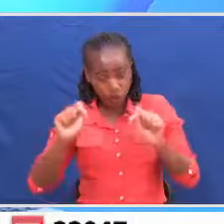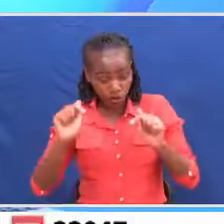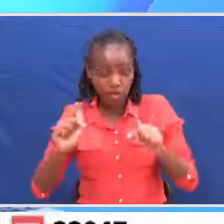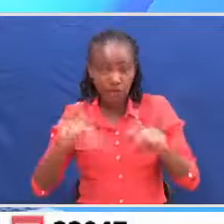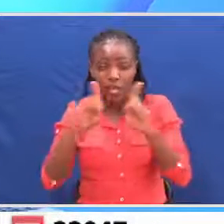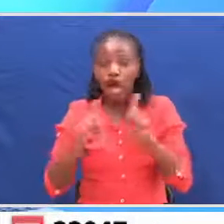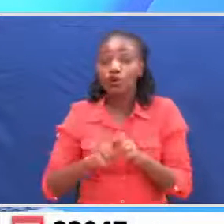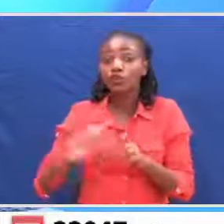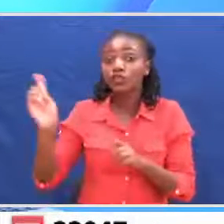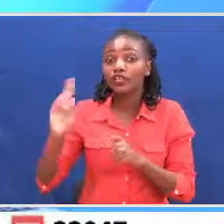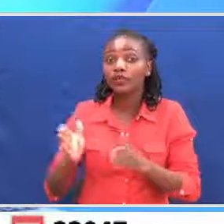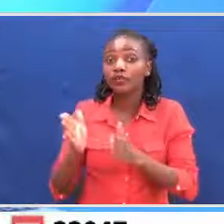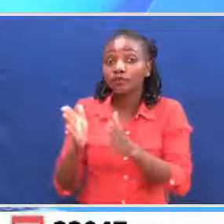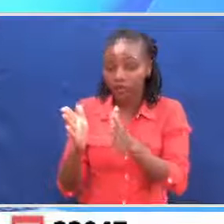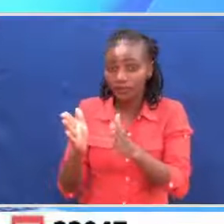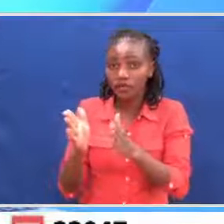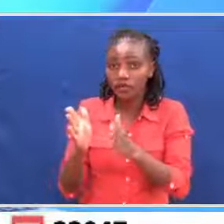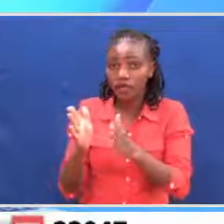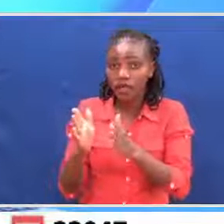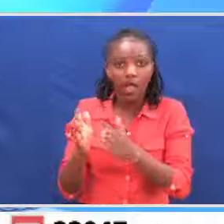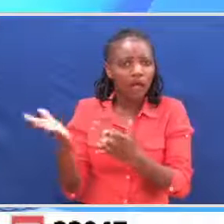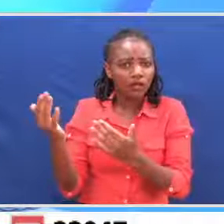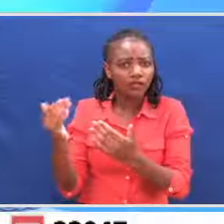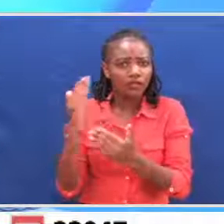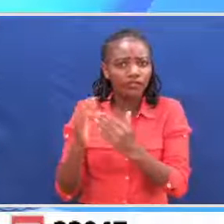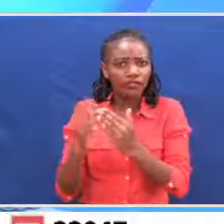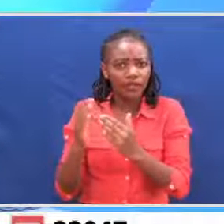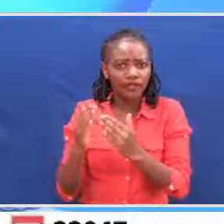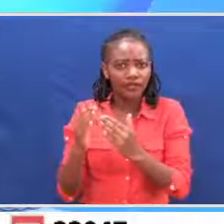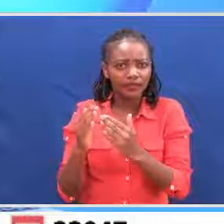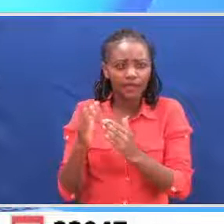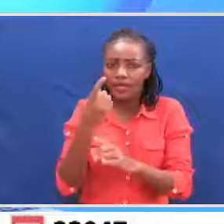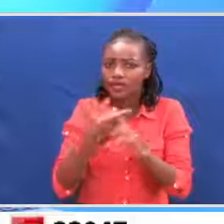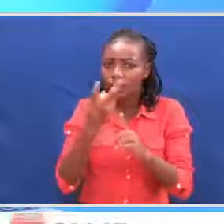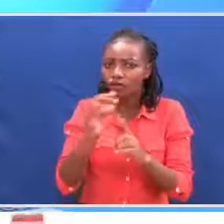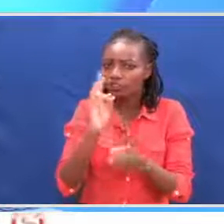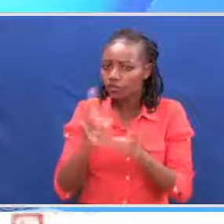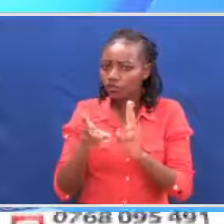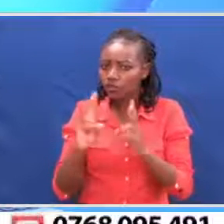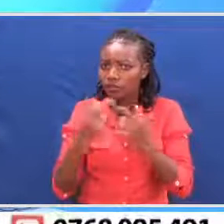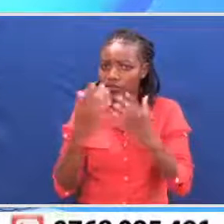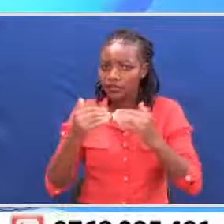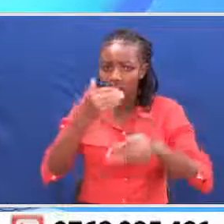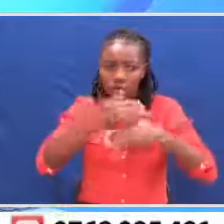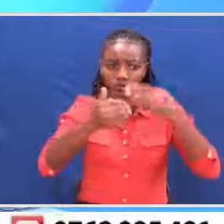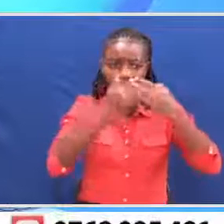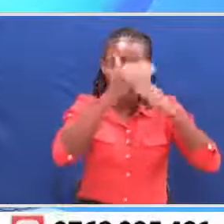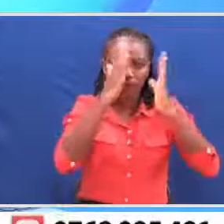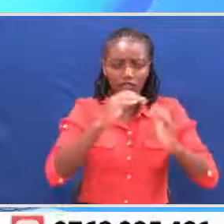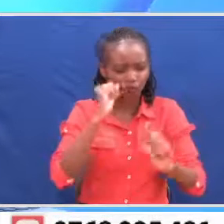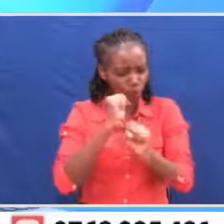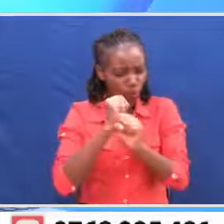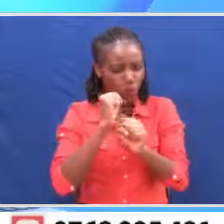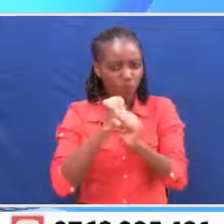The Nairobi Expressway initially was supposed to be completed by the end of 2022, and now the contractors are working hard and